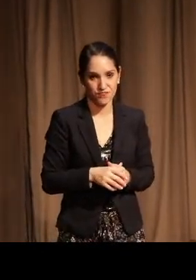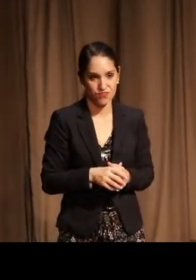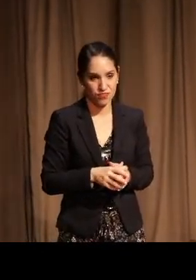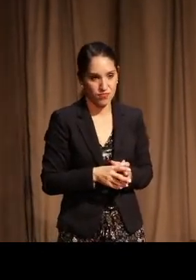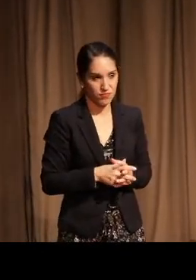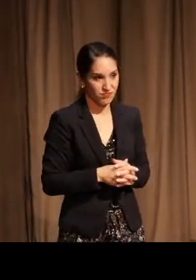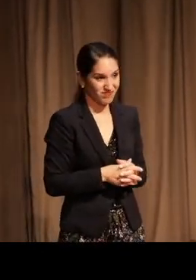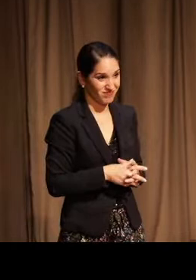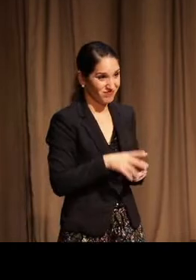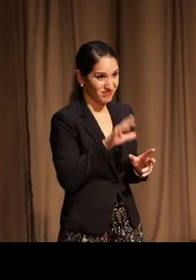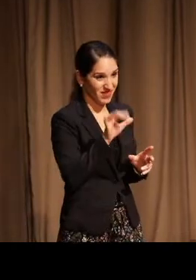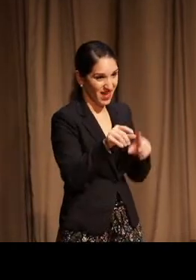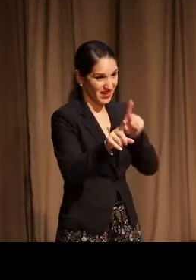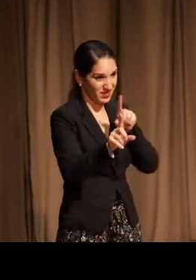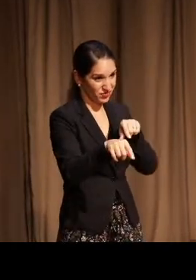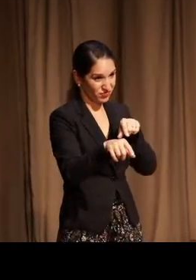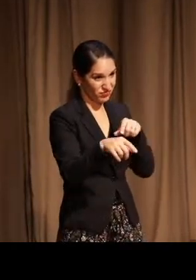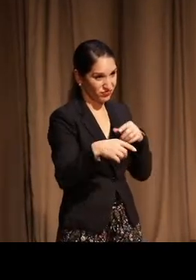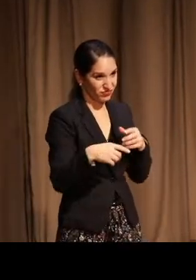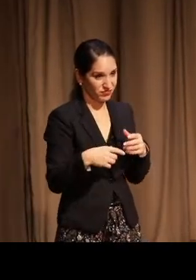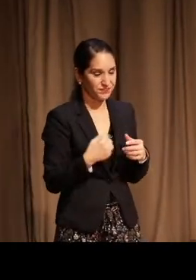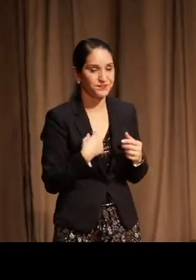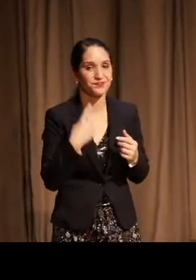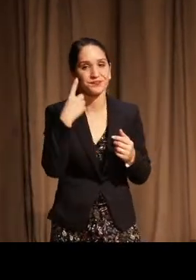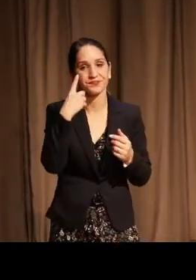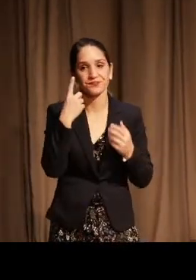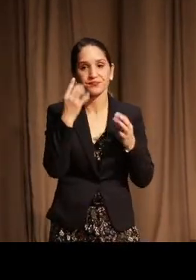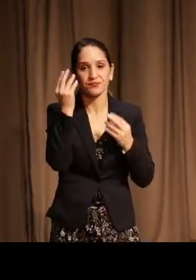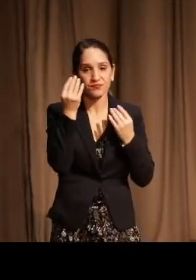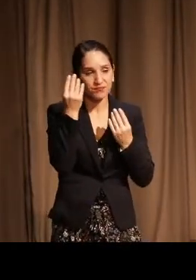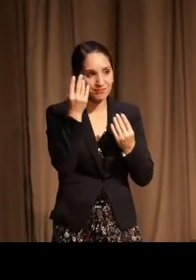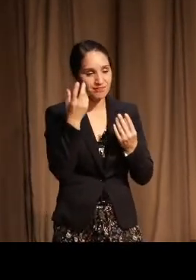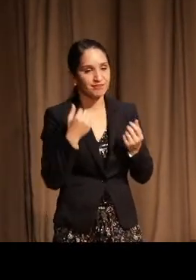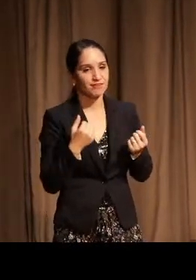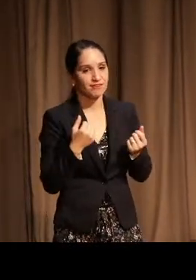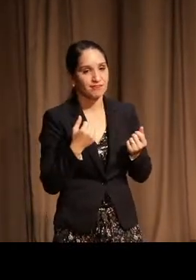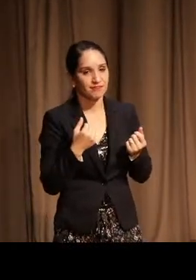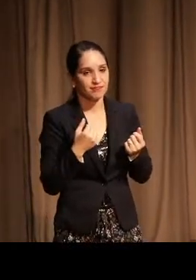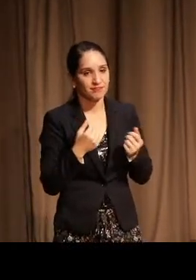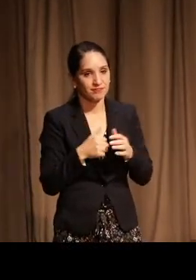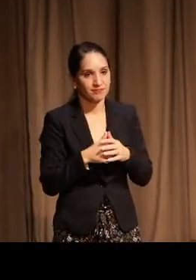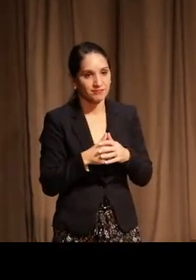Does that answer? I mean, that in a way, I think thinking about, you know,